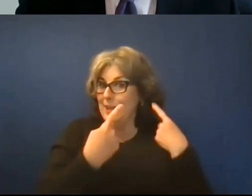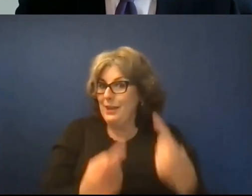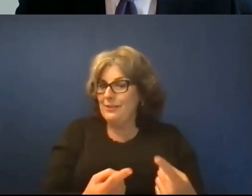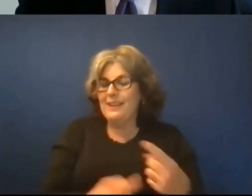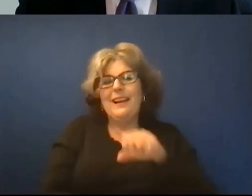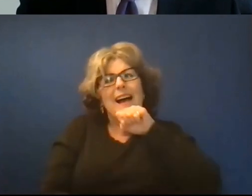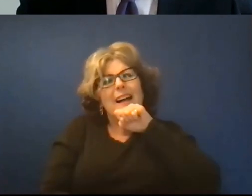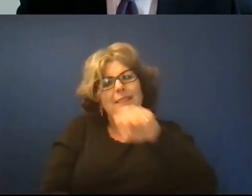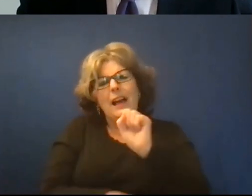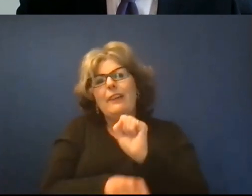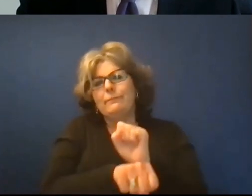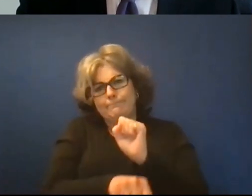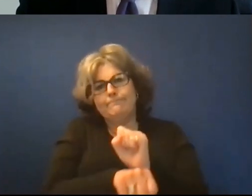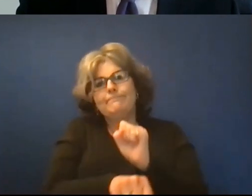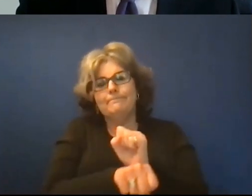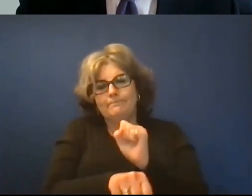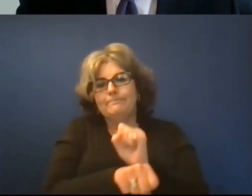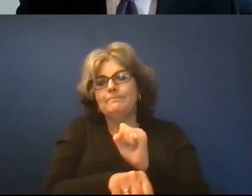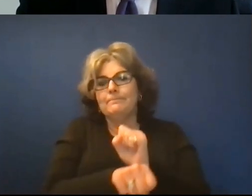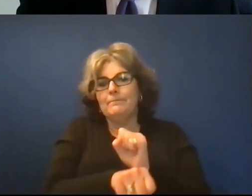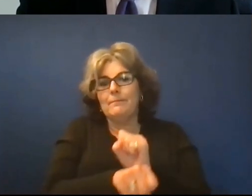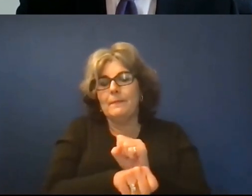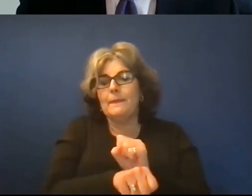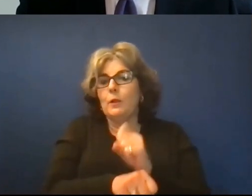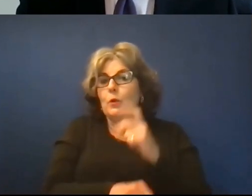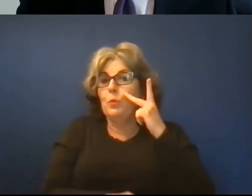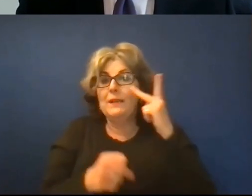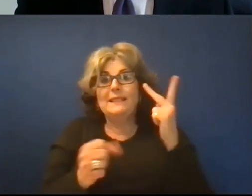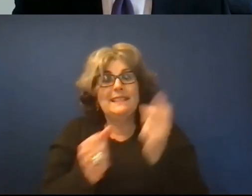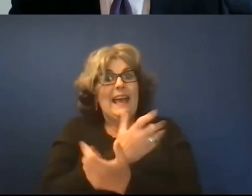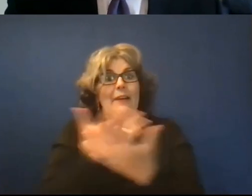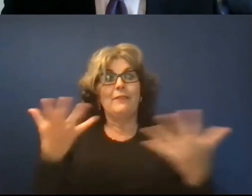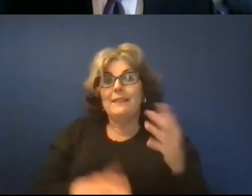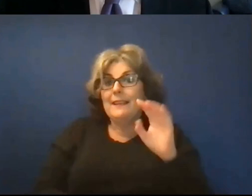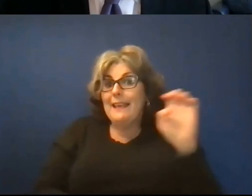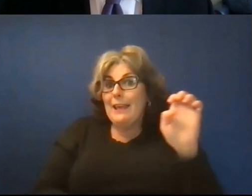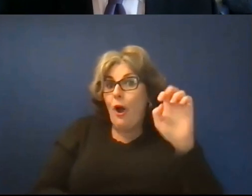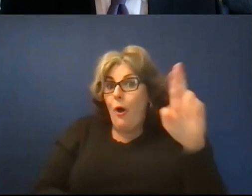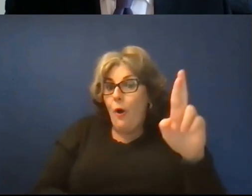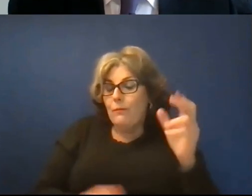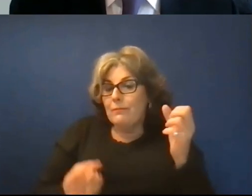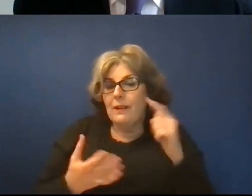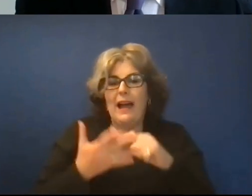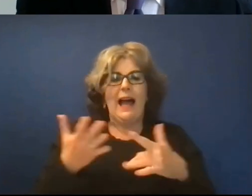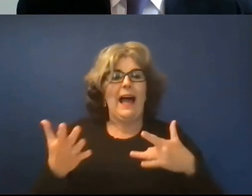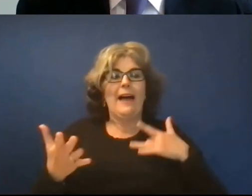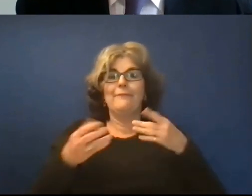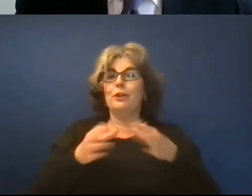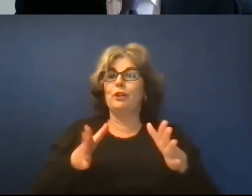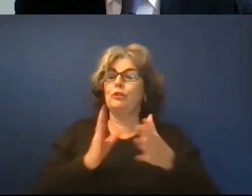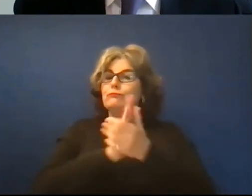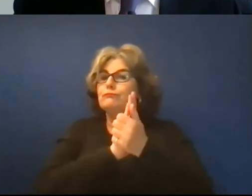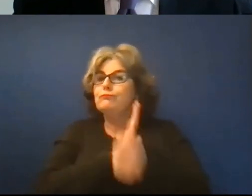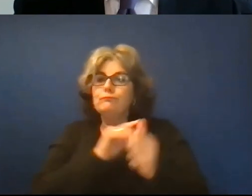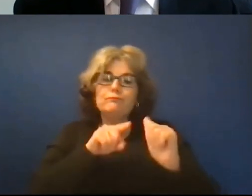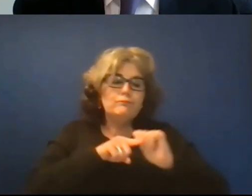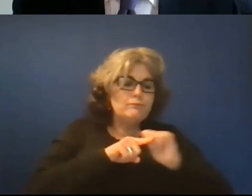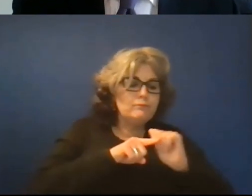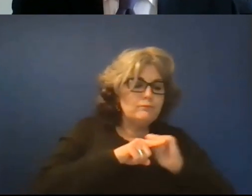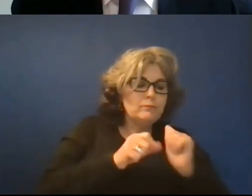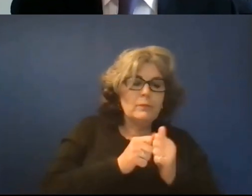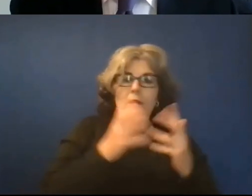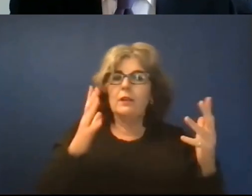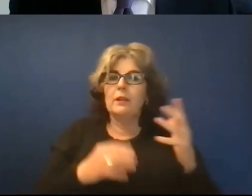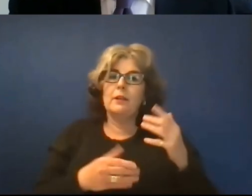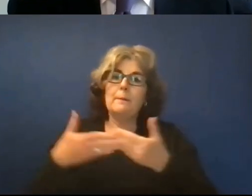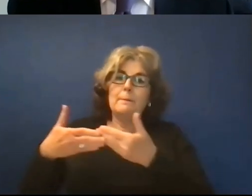love what I do. We see a little bit of everything. So I feel like I never lose my skills there. You have a little bit of OB,